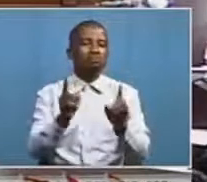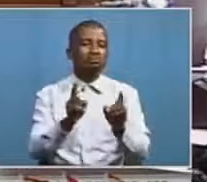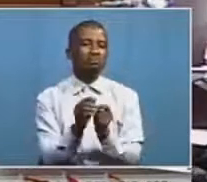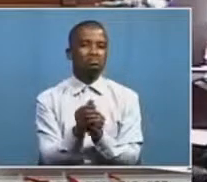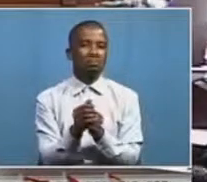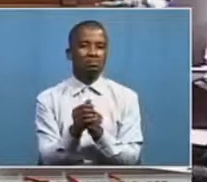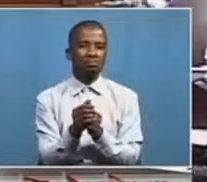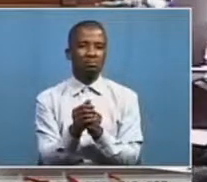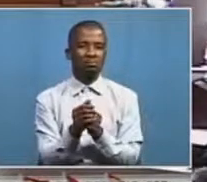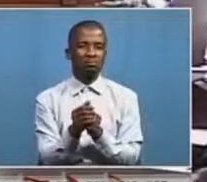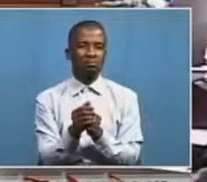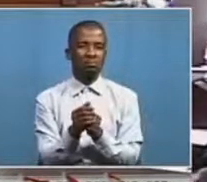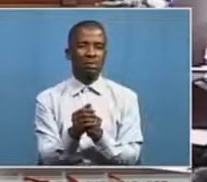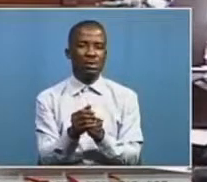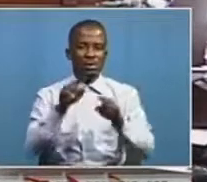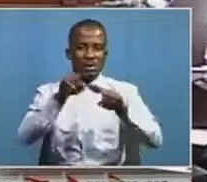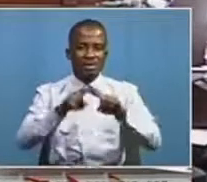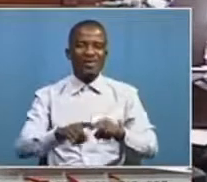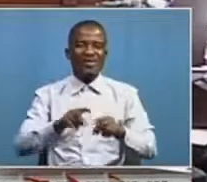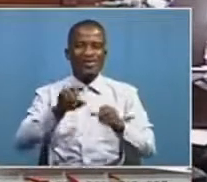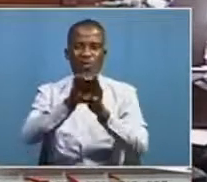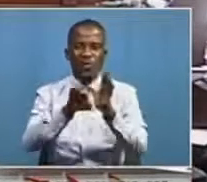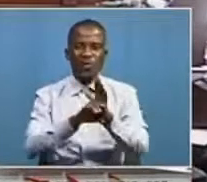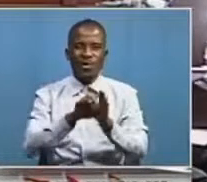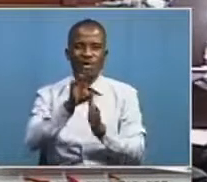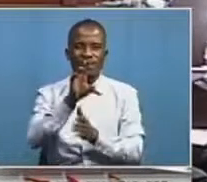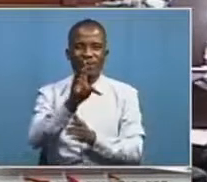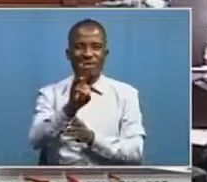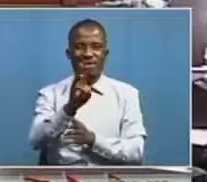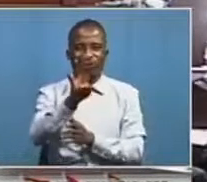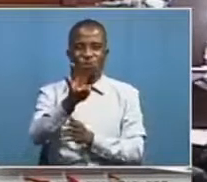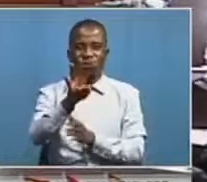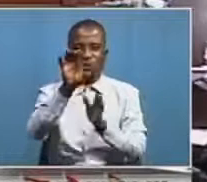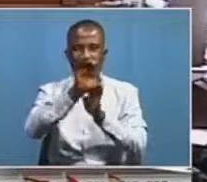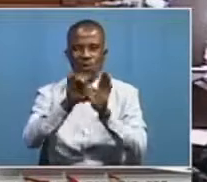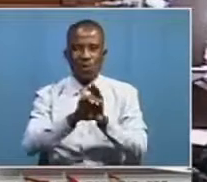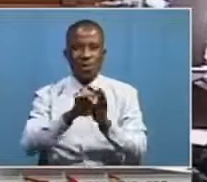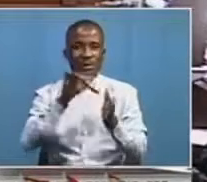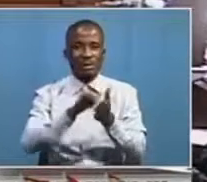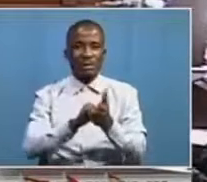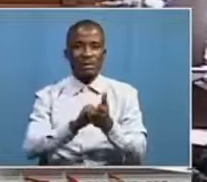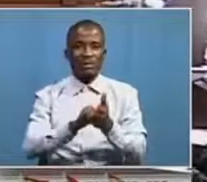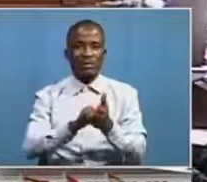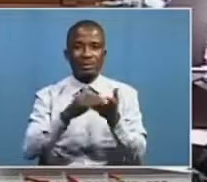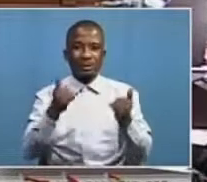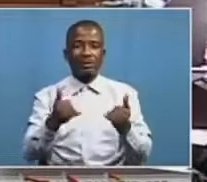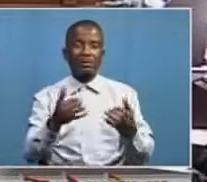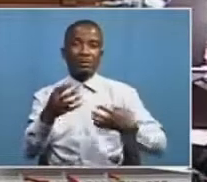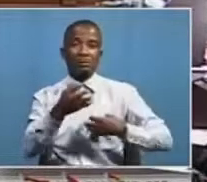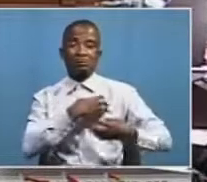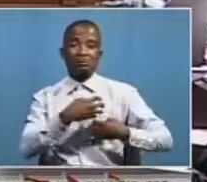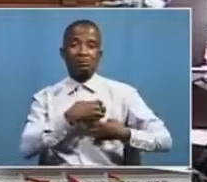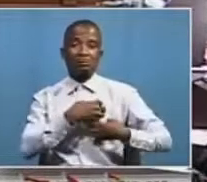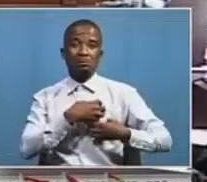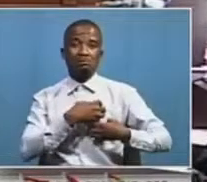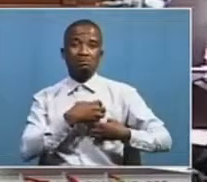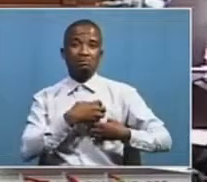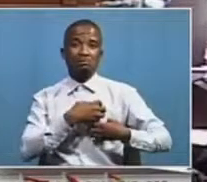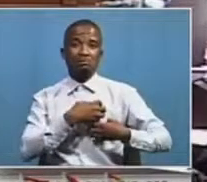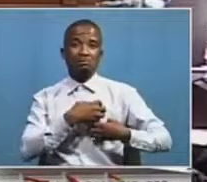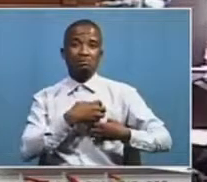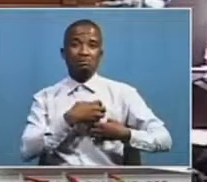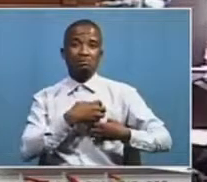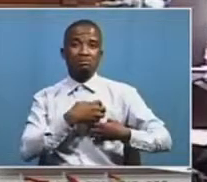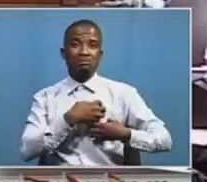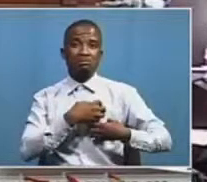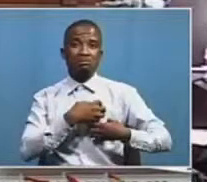of the court under Article 64 of the 1992 Constitution, and for that matter, the petition should be dismissed summarily.